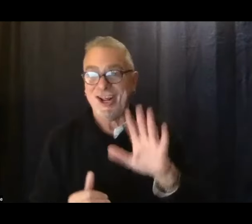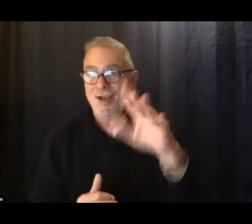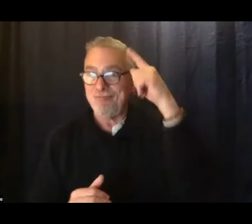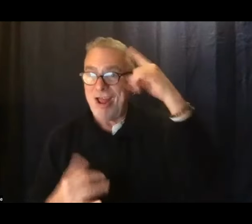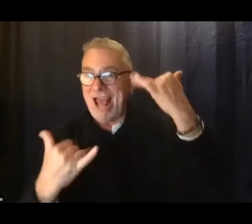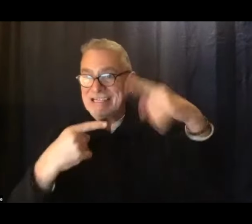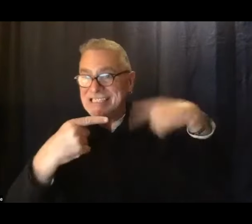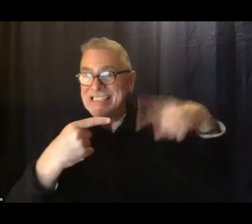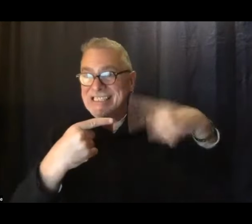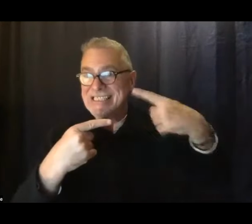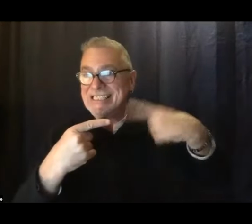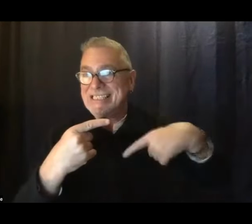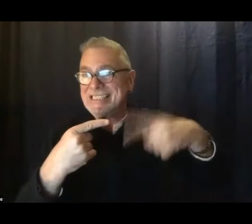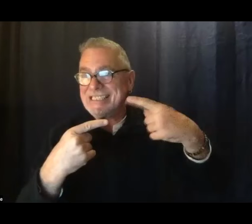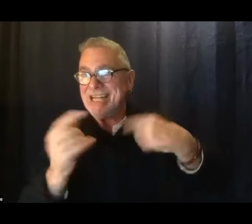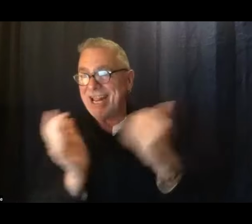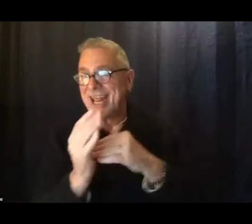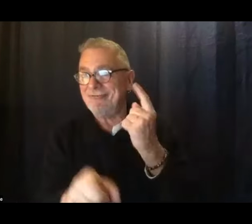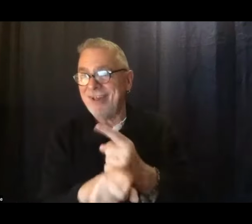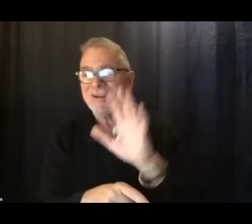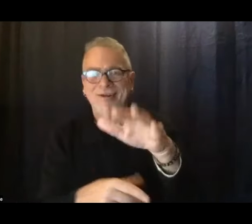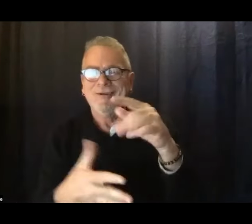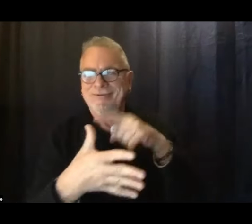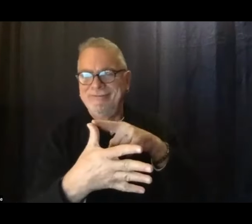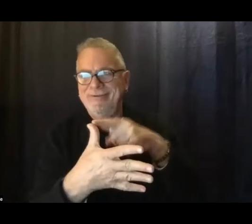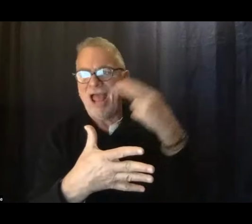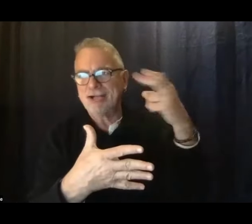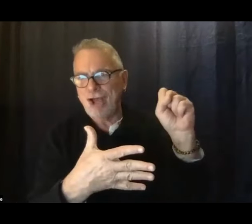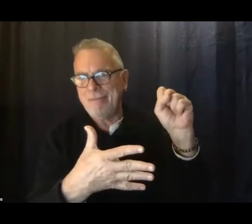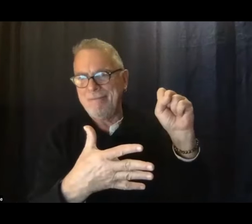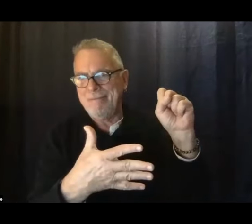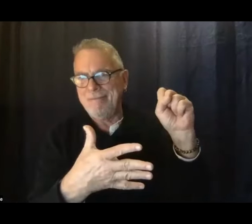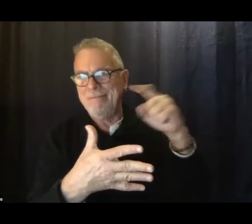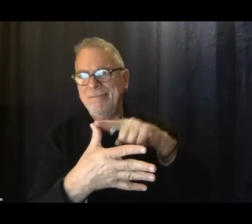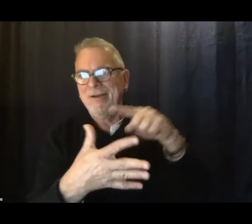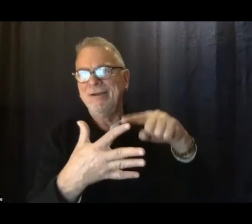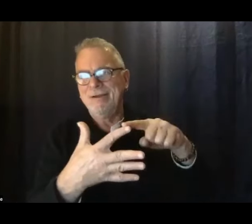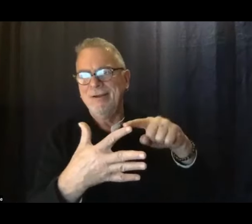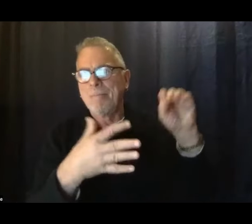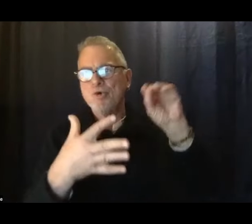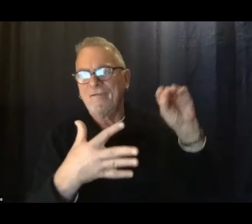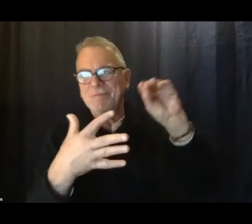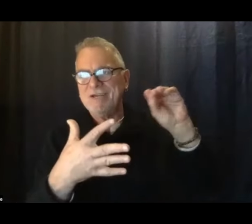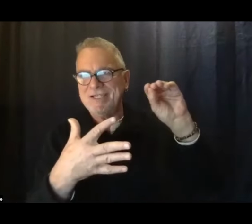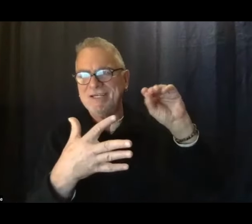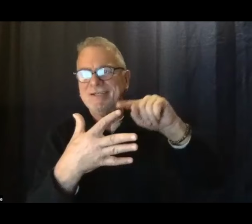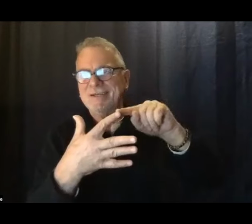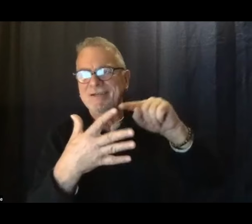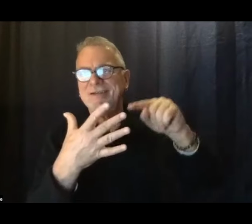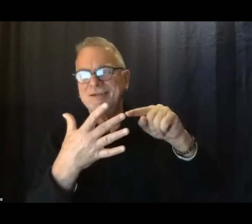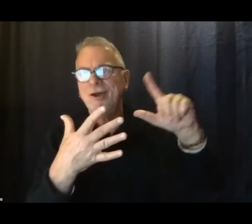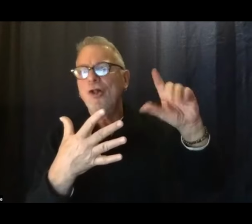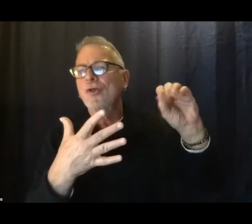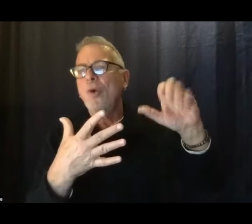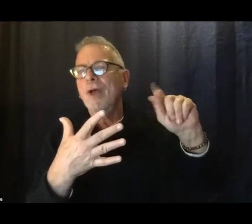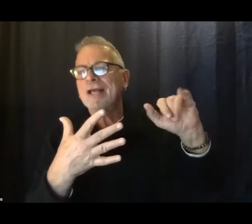So the 5 parameters, we're going to do a little bit of a review again. I hope you kind of remember those. We've been going through a lot. We've got hand shape. We've